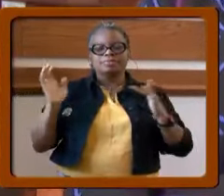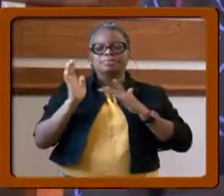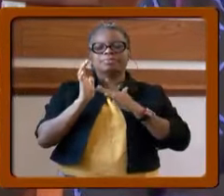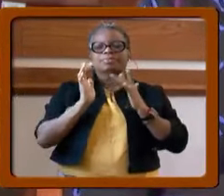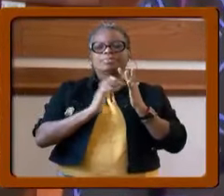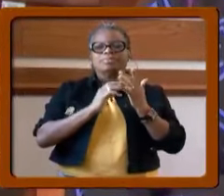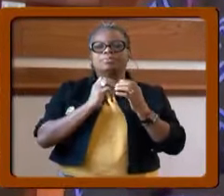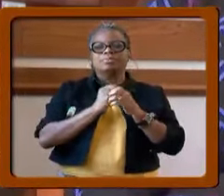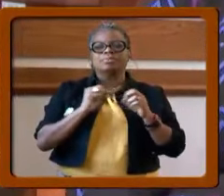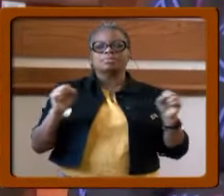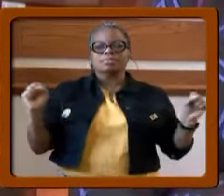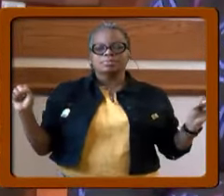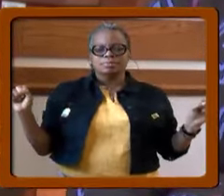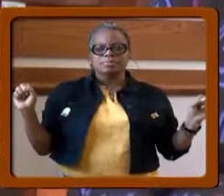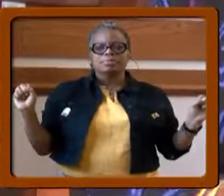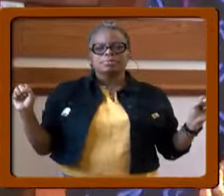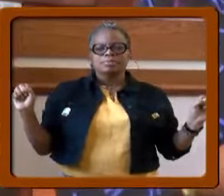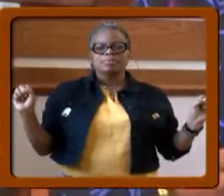saves.